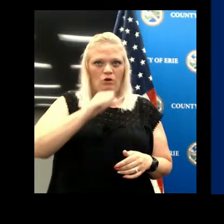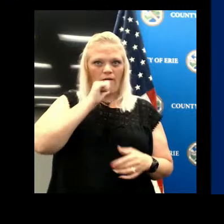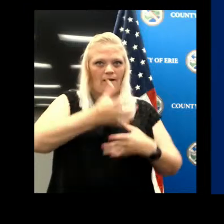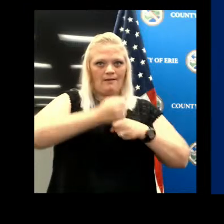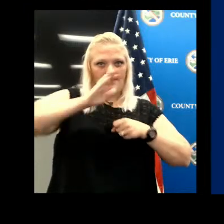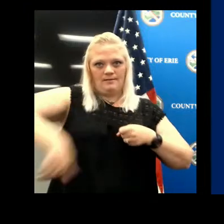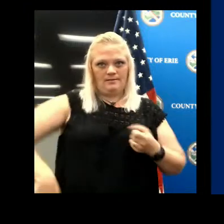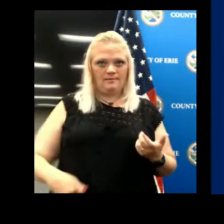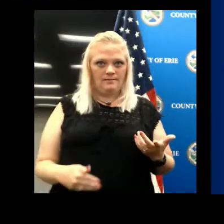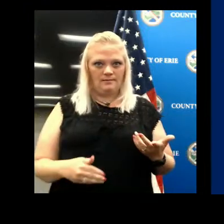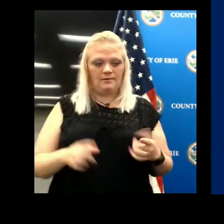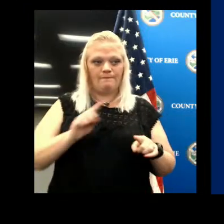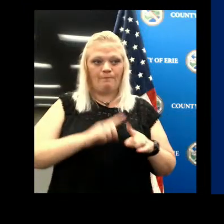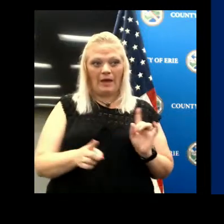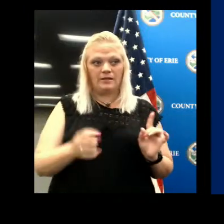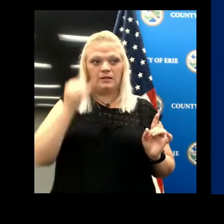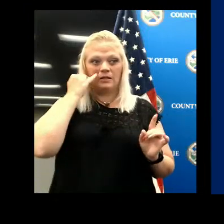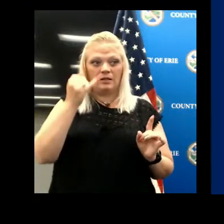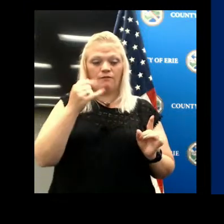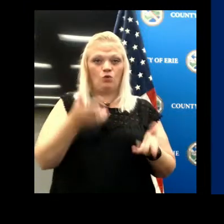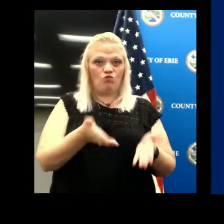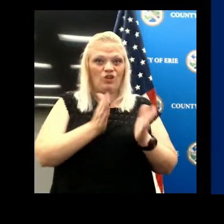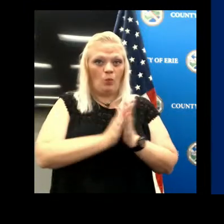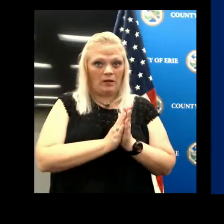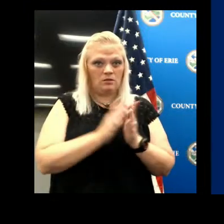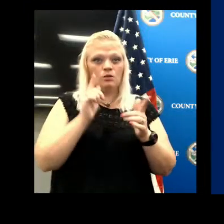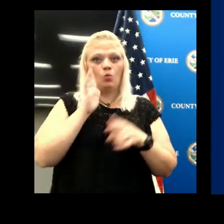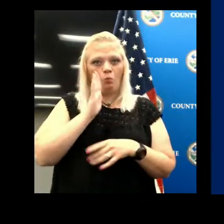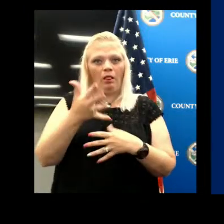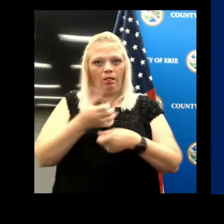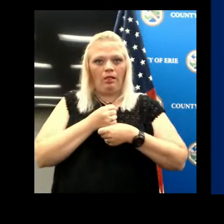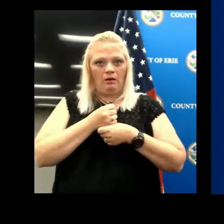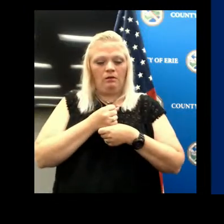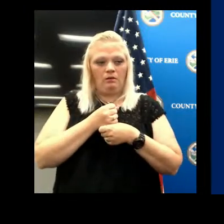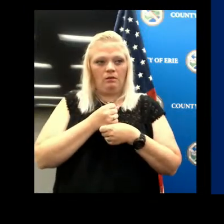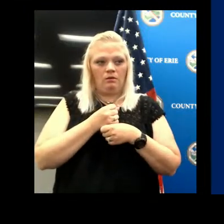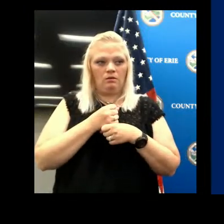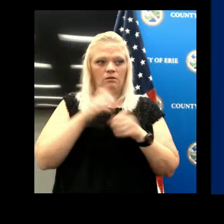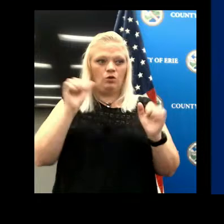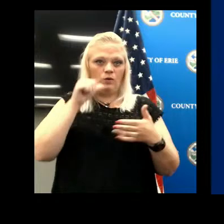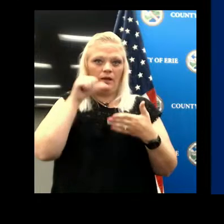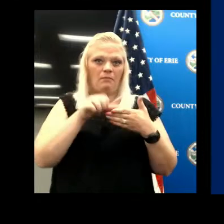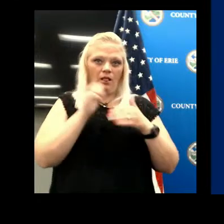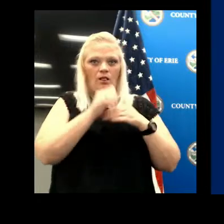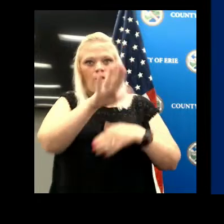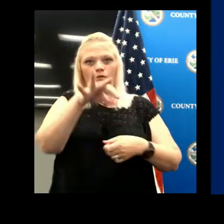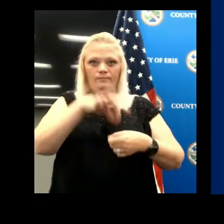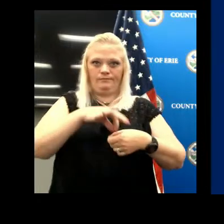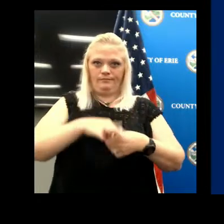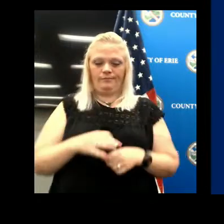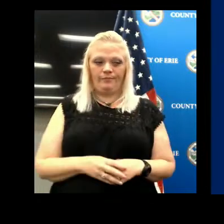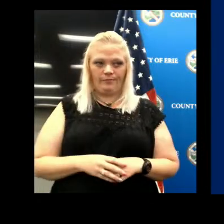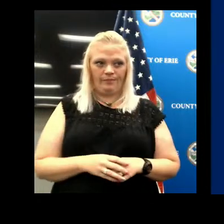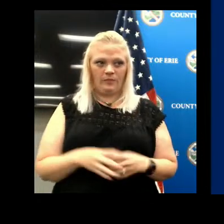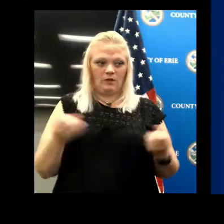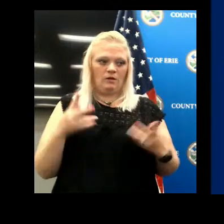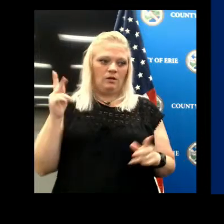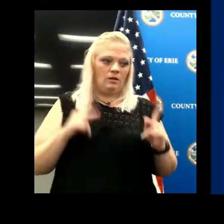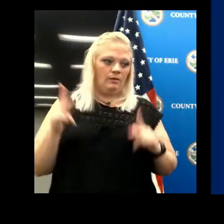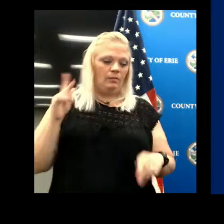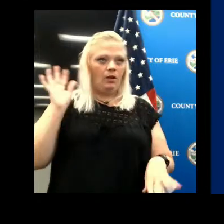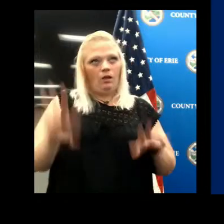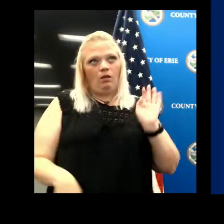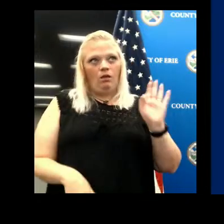yet, but if you do request one, you will get it, and you can do a mail-in ballot. Now, a lot of people are like, oh,